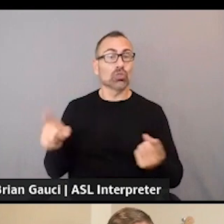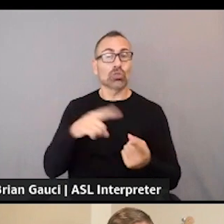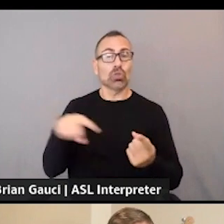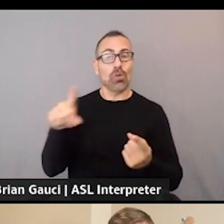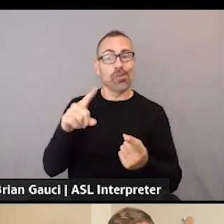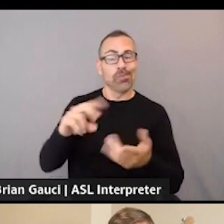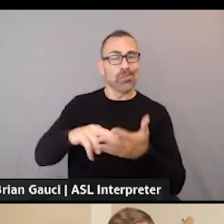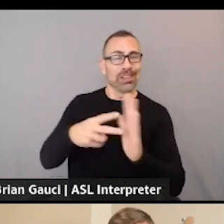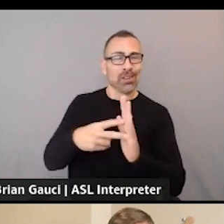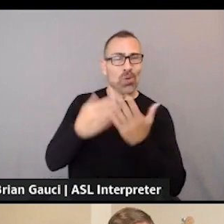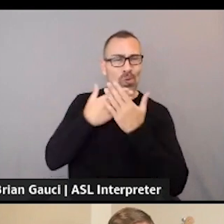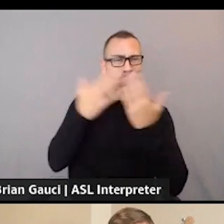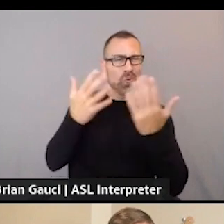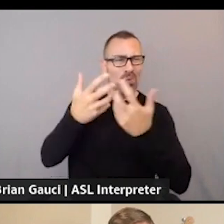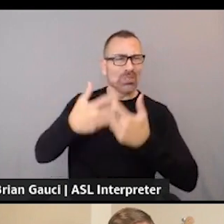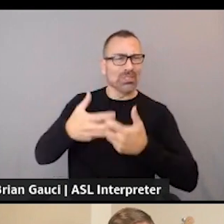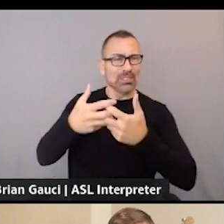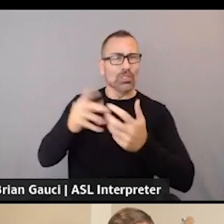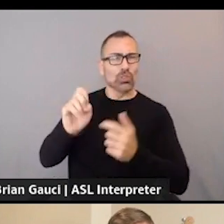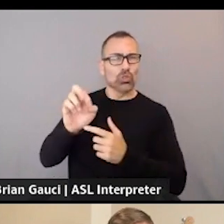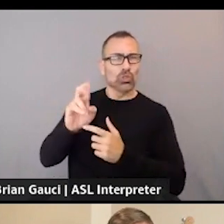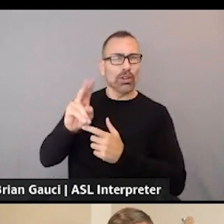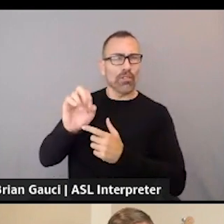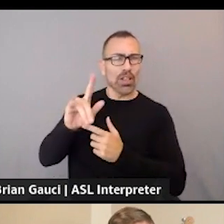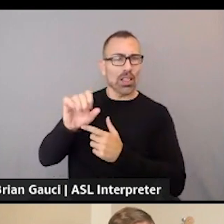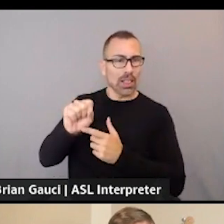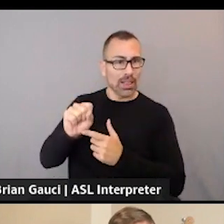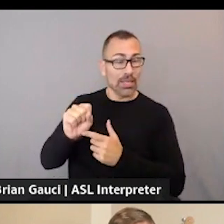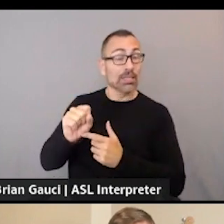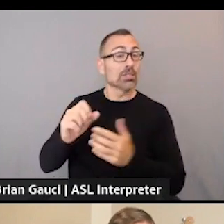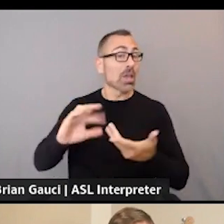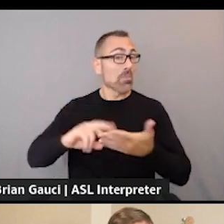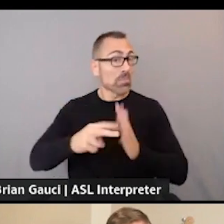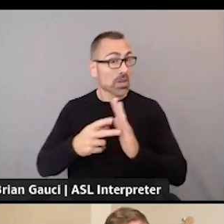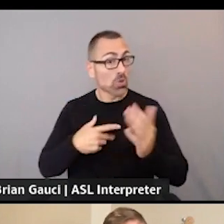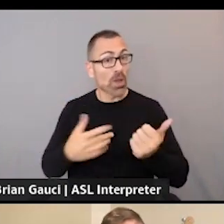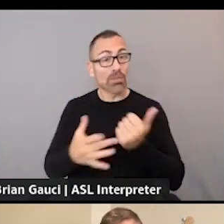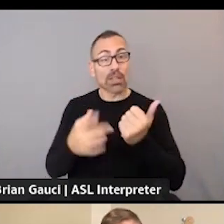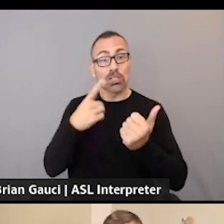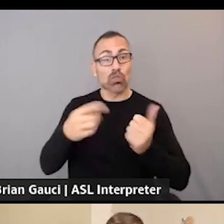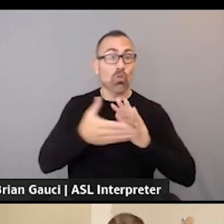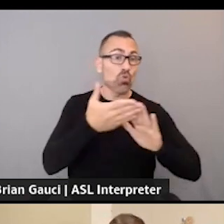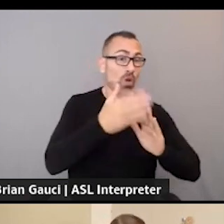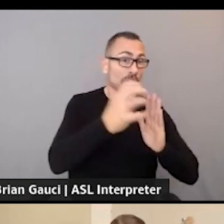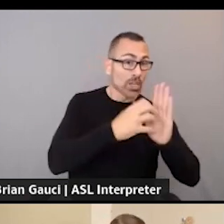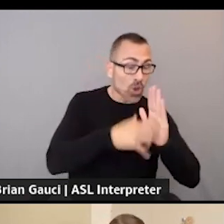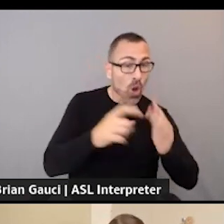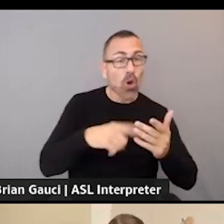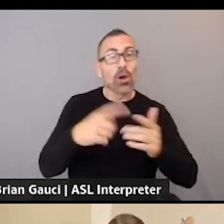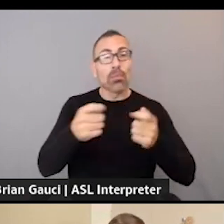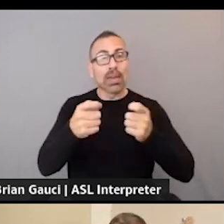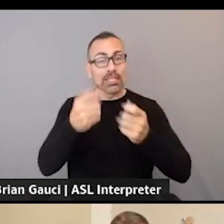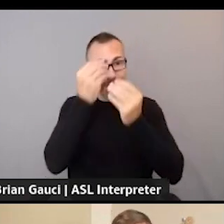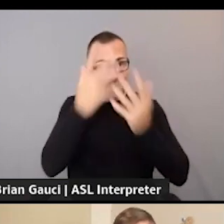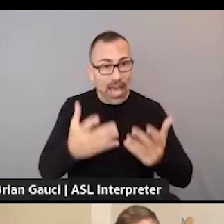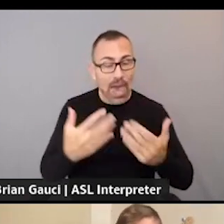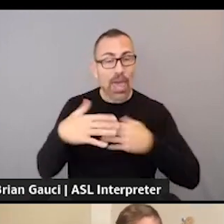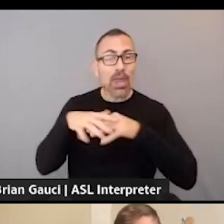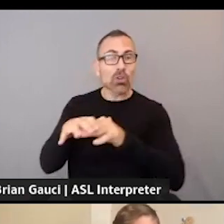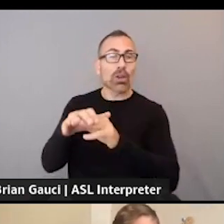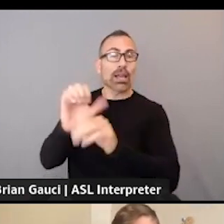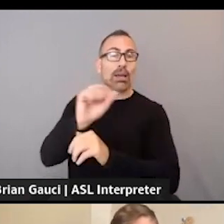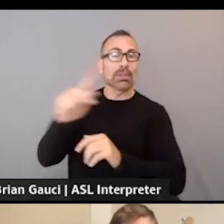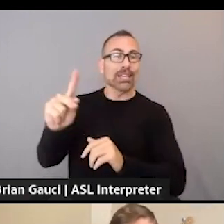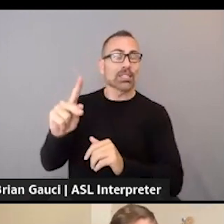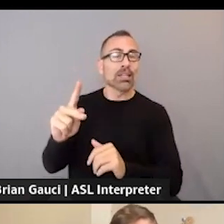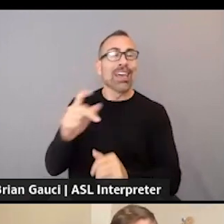you don't know, it's in terms we offer technologies for running code, managing data, integrating applications, all without managing